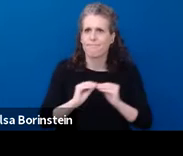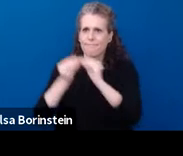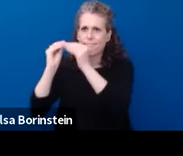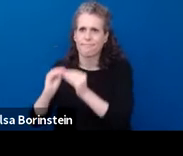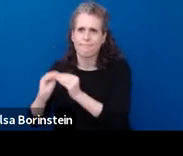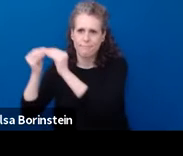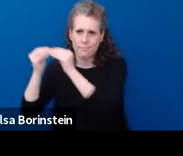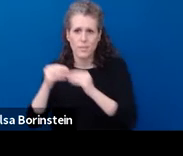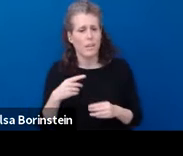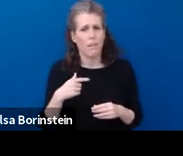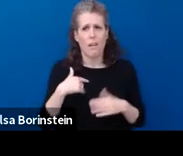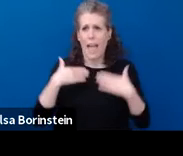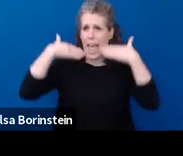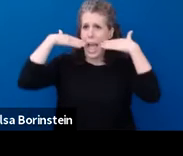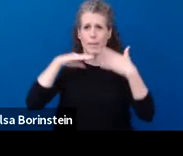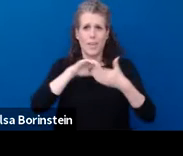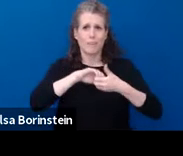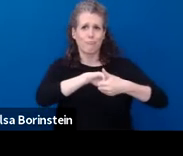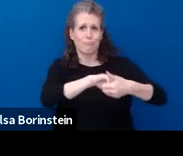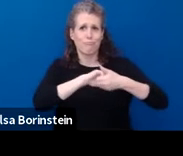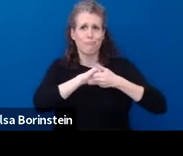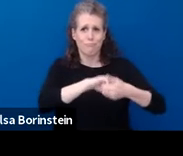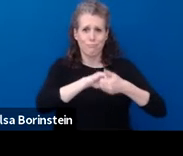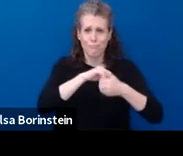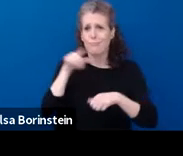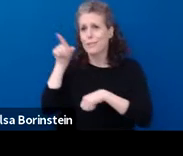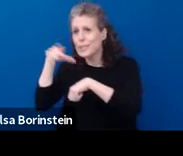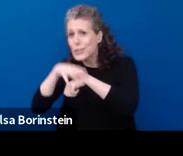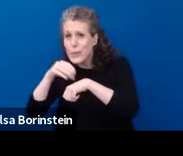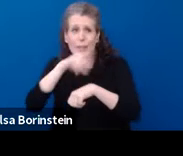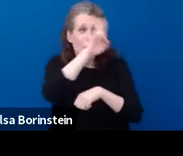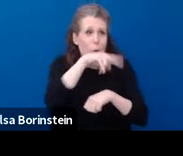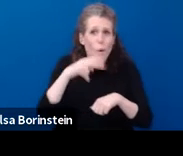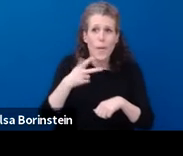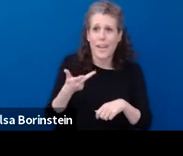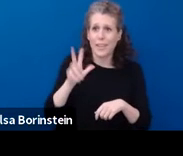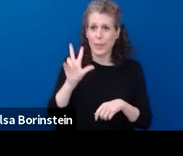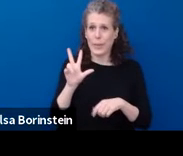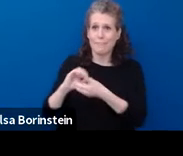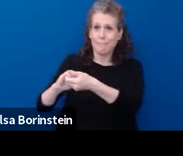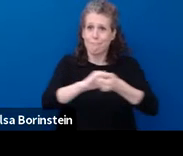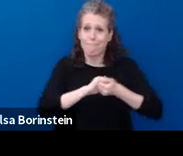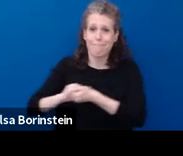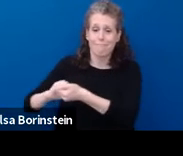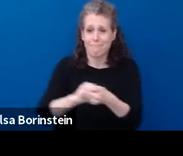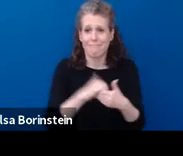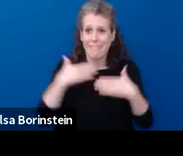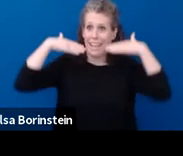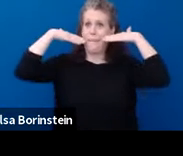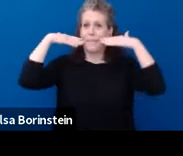happy to work together with our Nordic partners from Sweden and Norway. Thank you that we can be part of